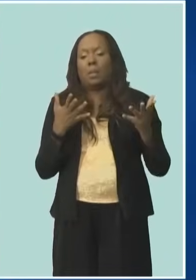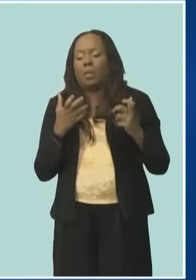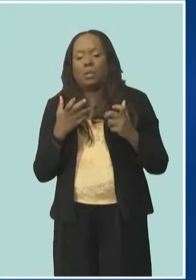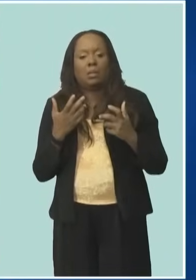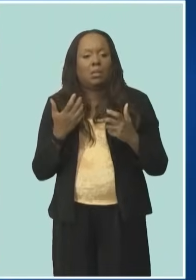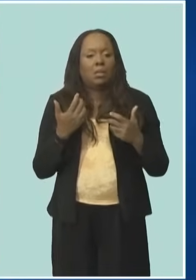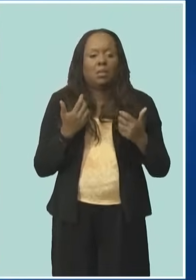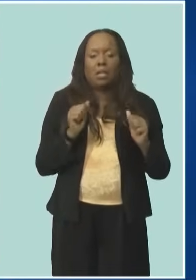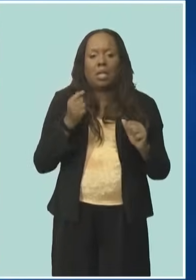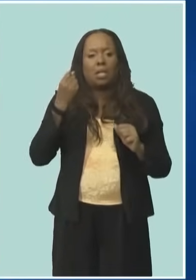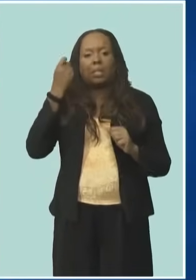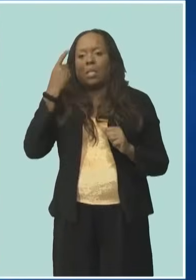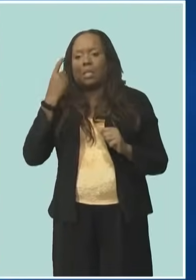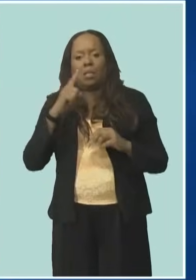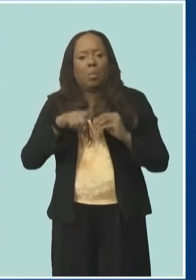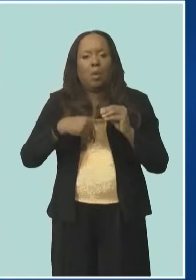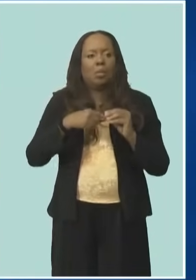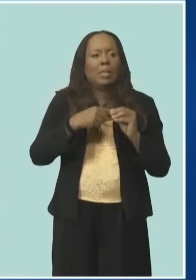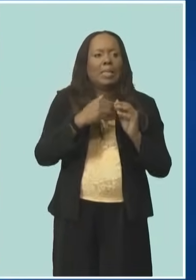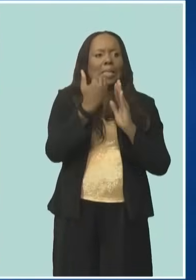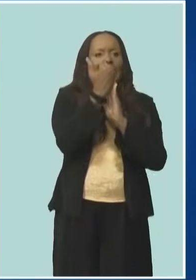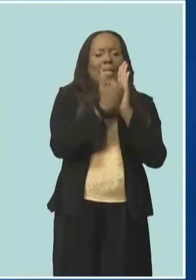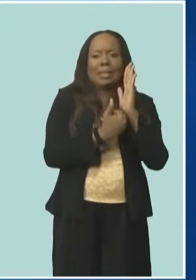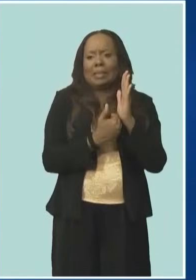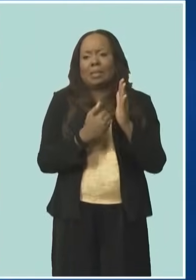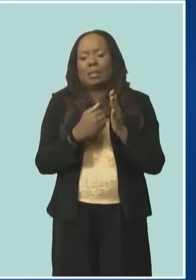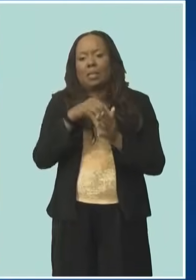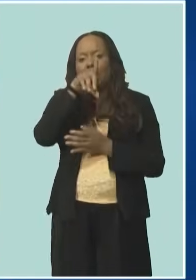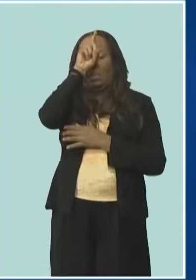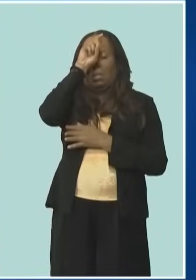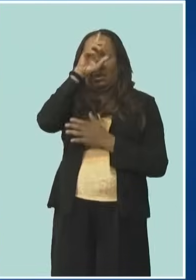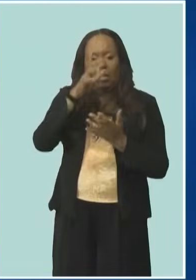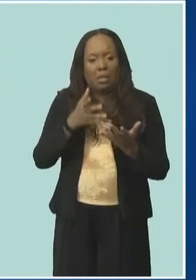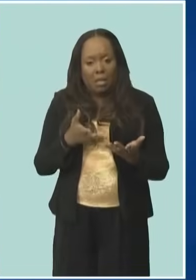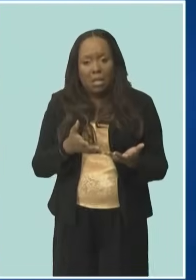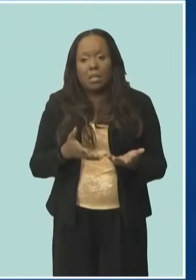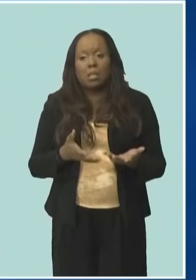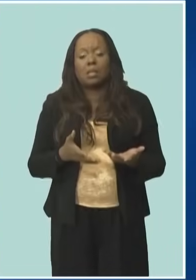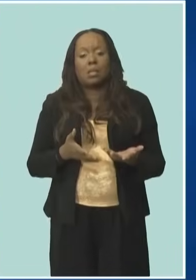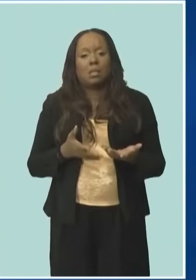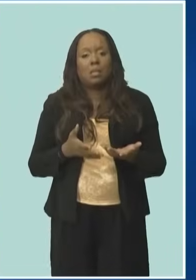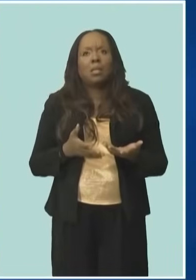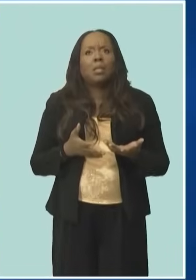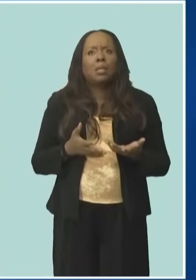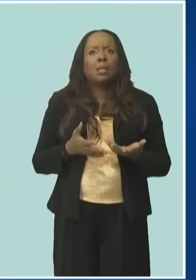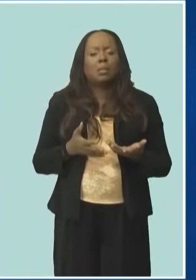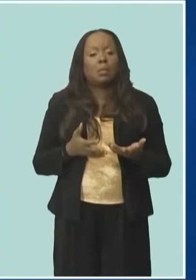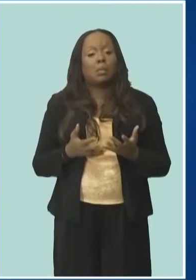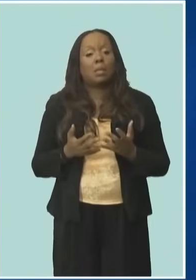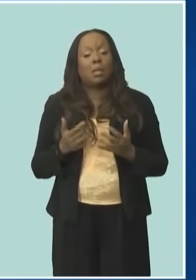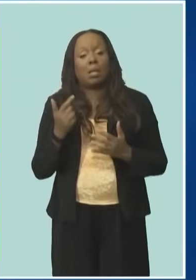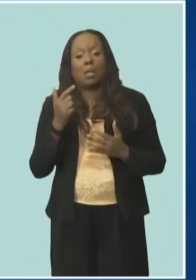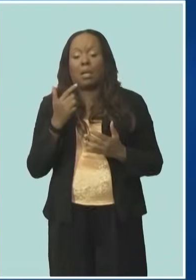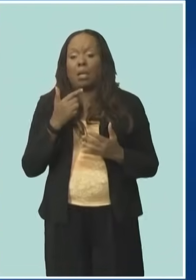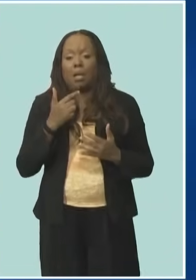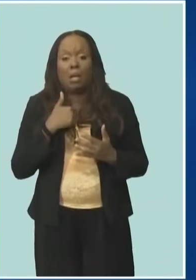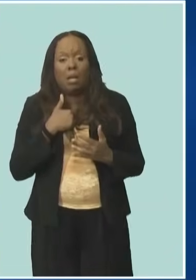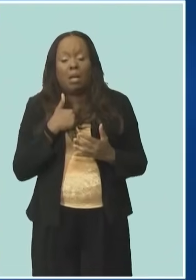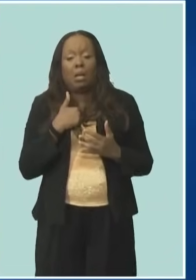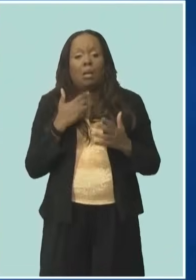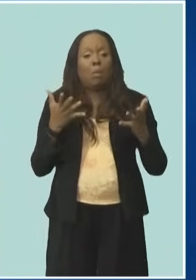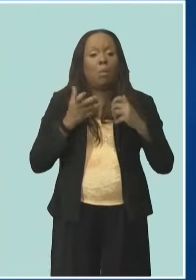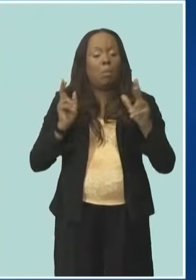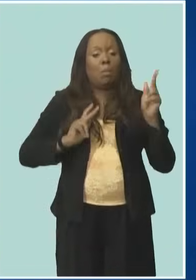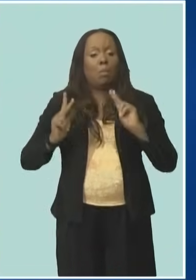is responsible for that, in terms of getting them to make people more aware of where they